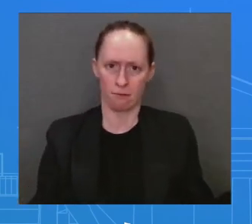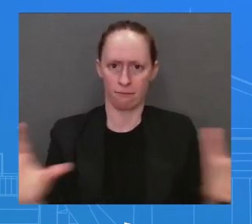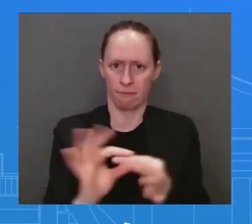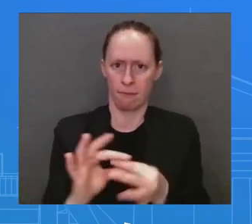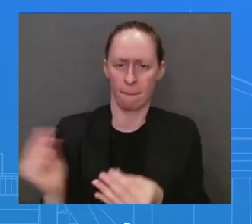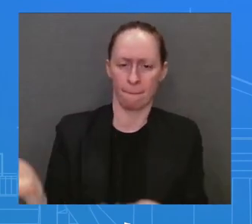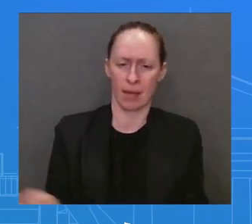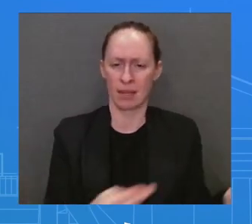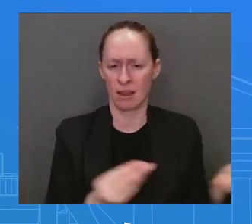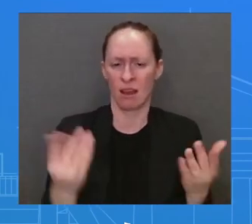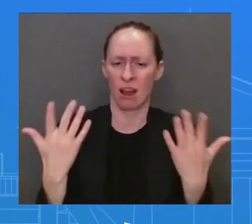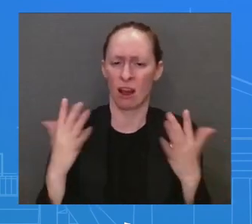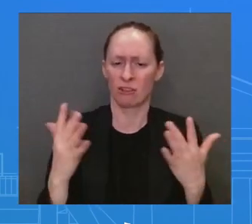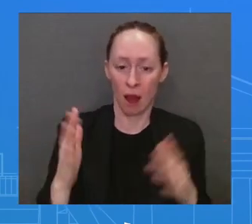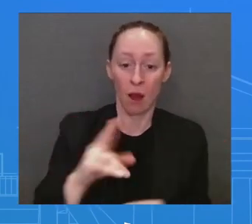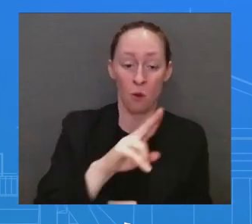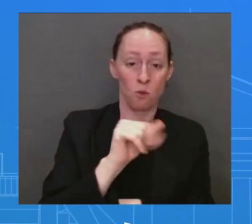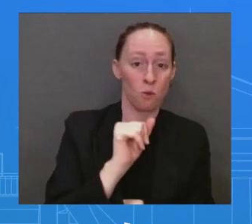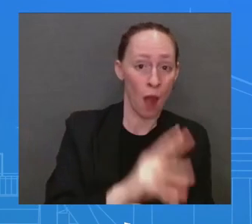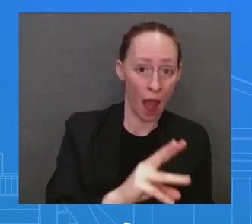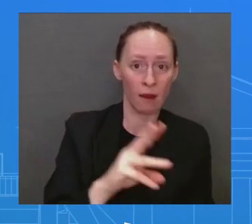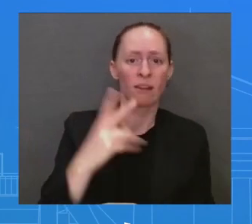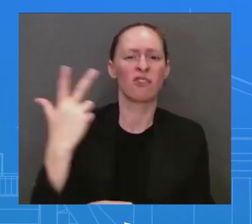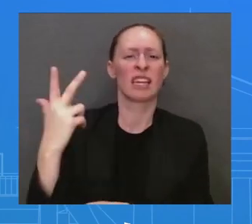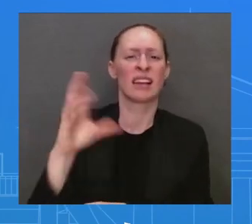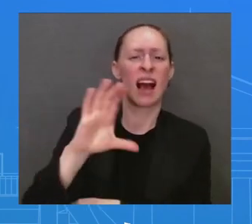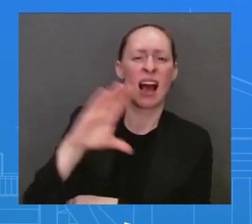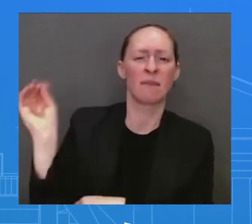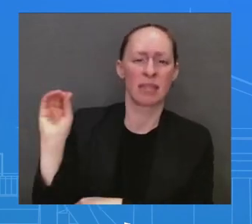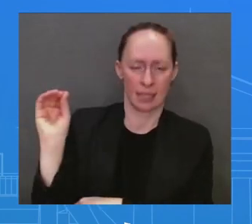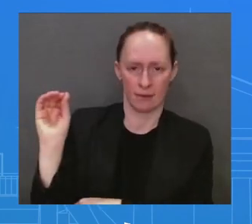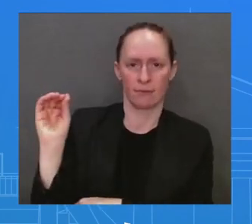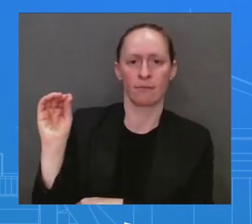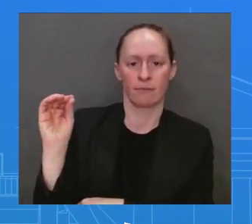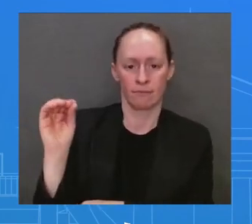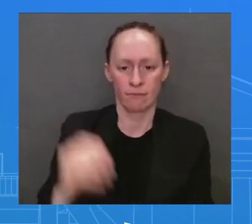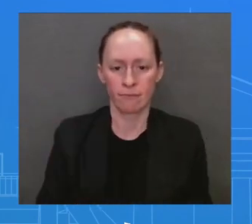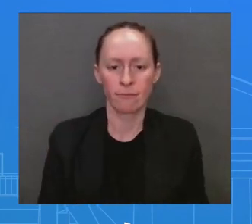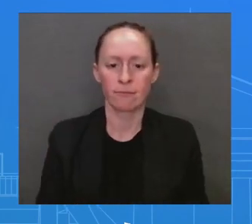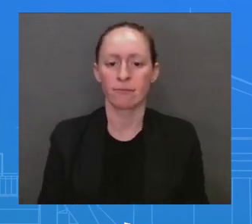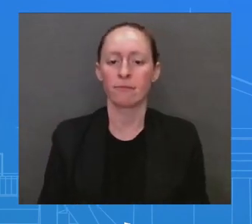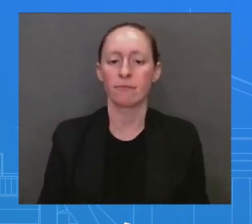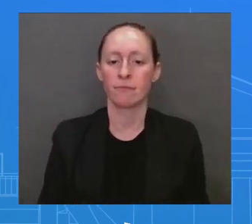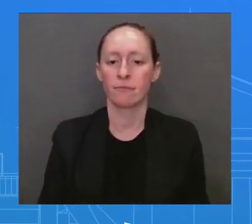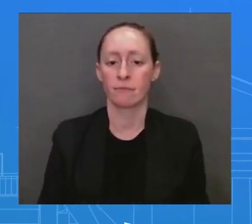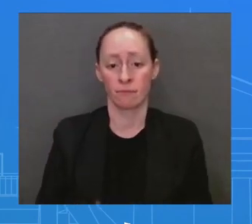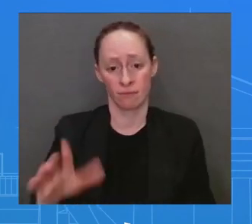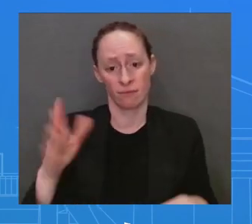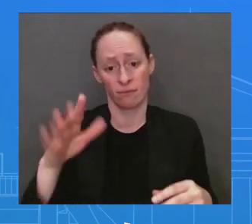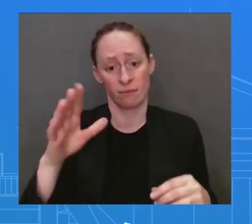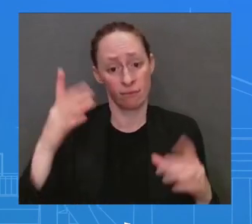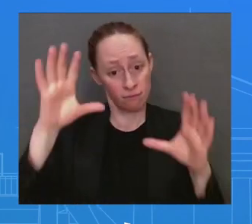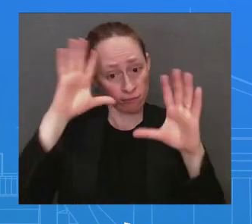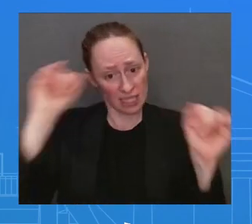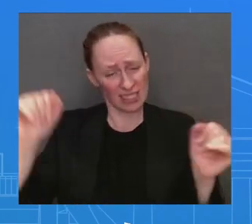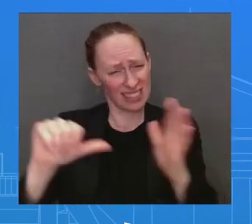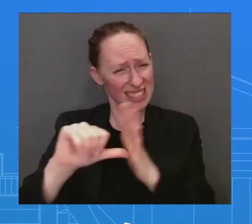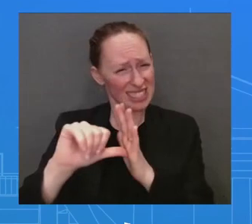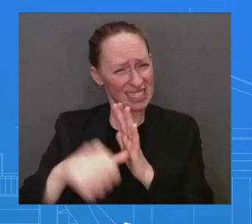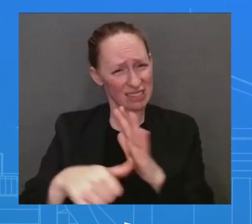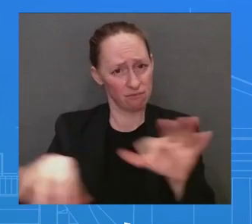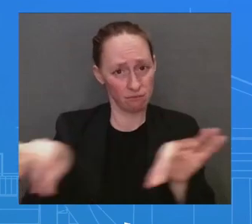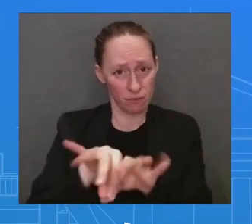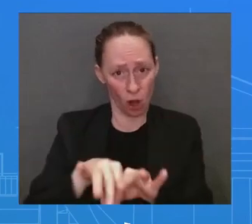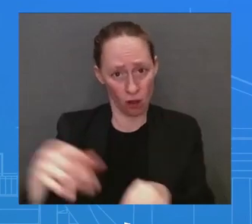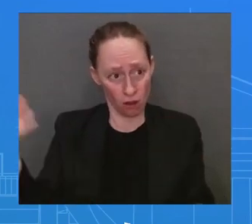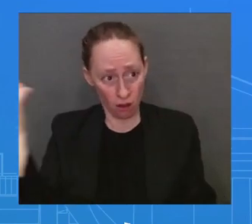president continues to believe that collective bargaining is incredibly important. The options that are under collective bargaining, UAW has the